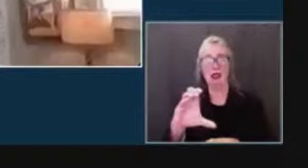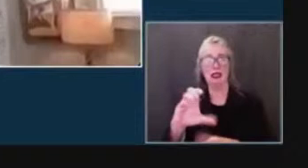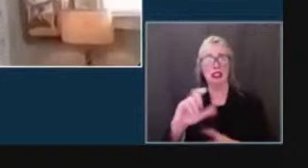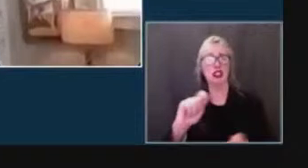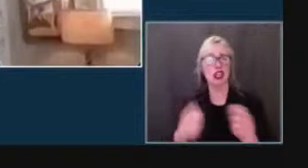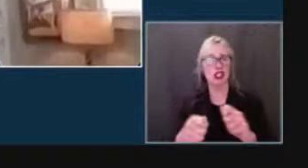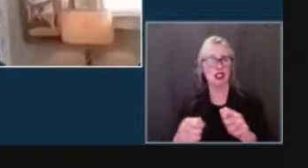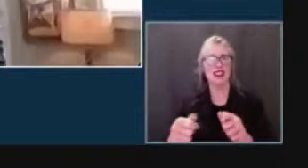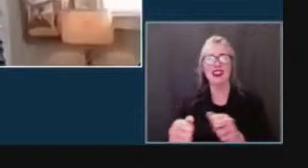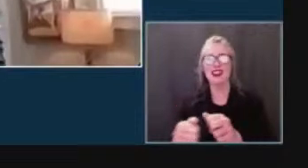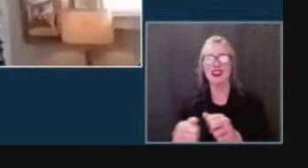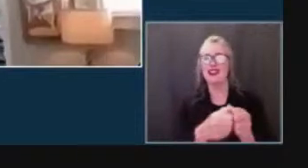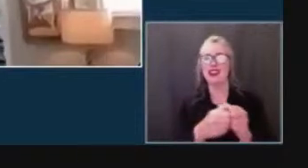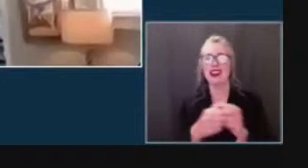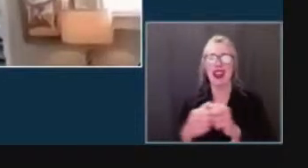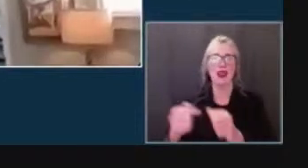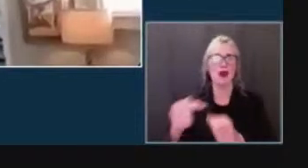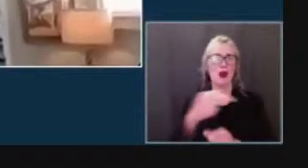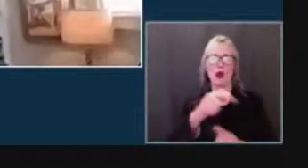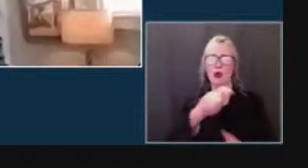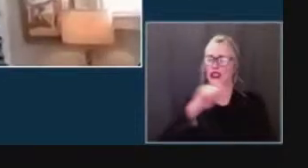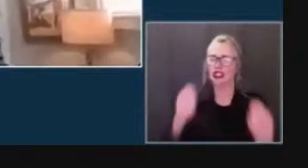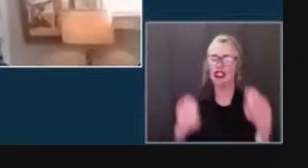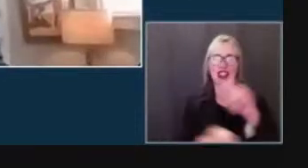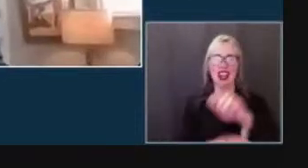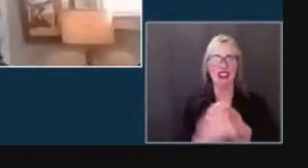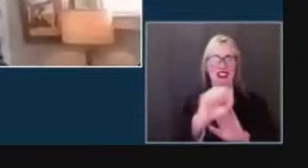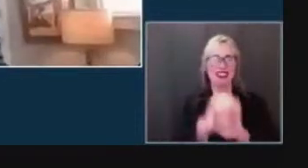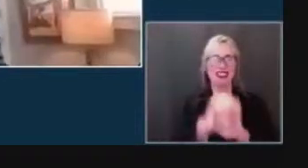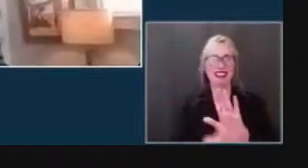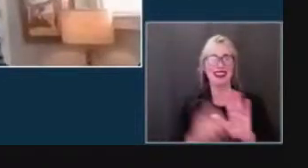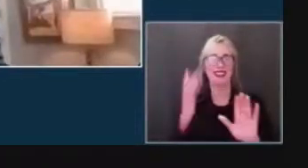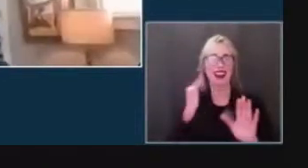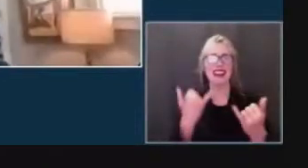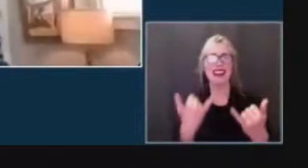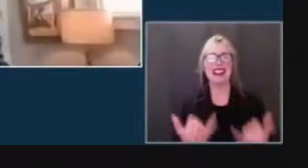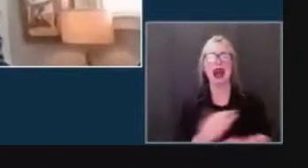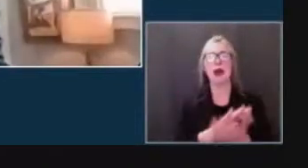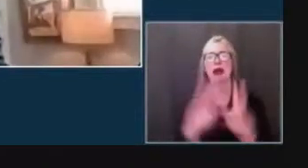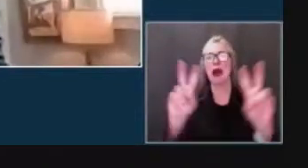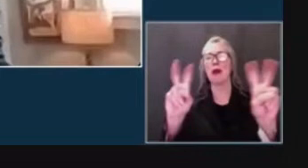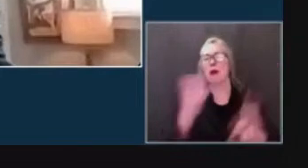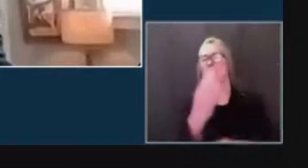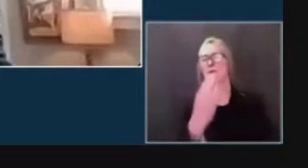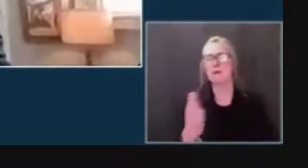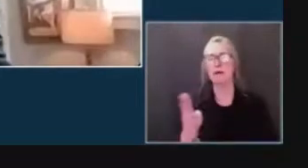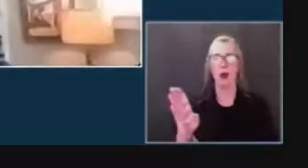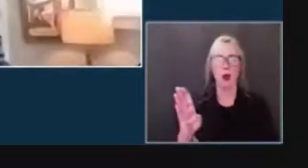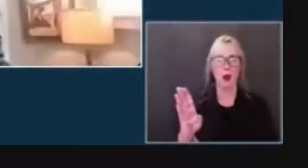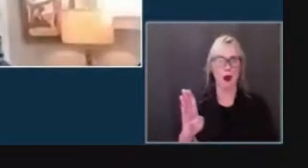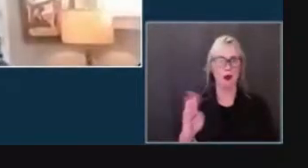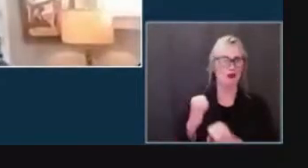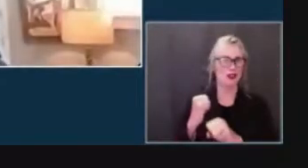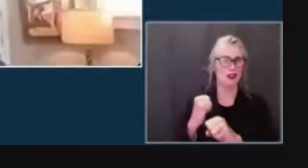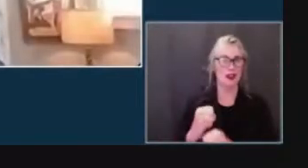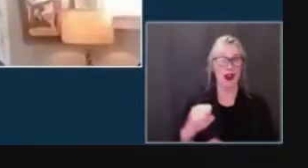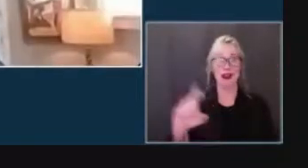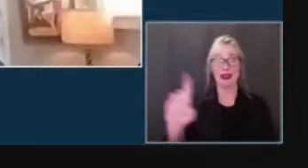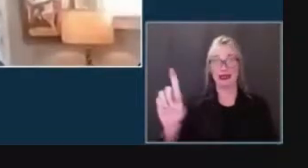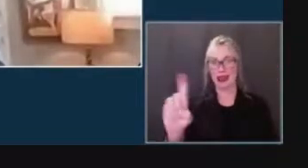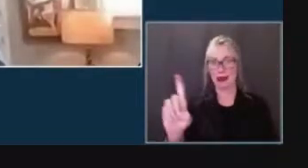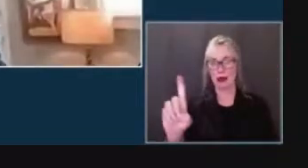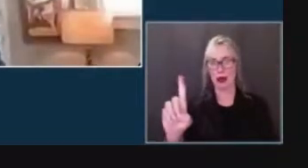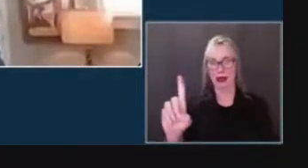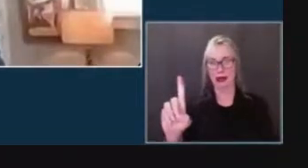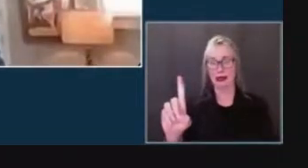now the bluest of the blue. Result of all that work, We spent there